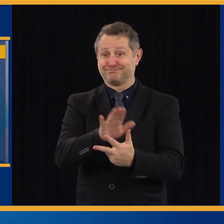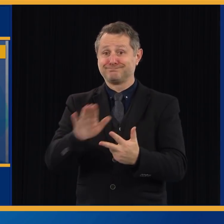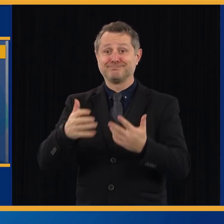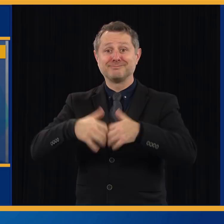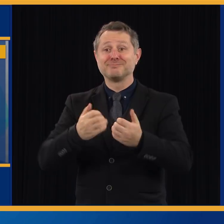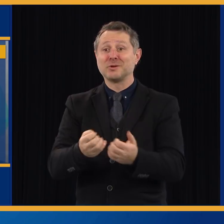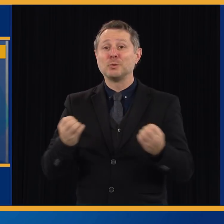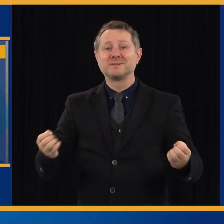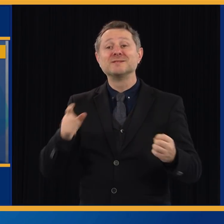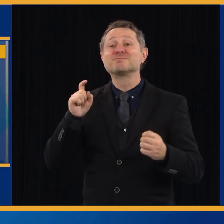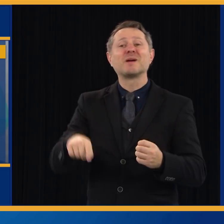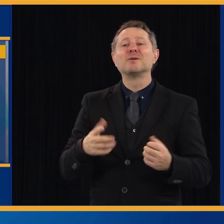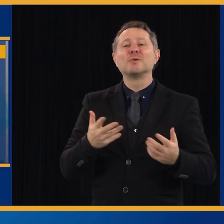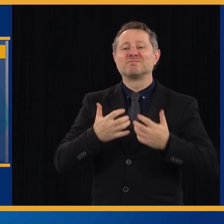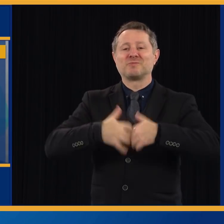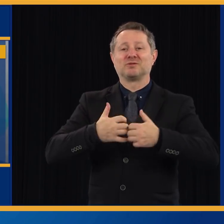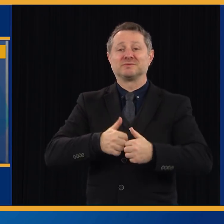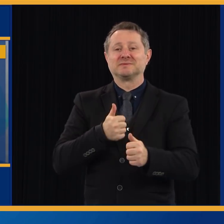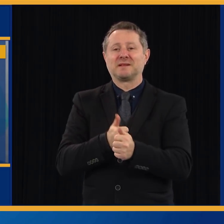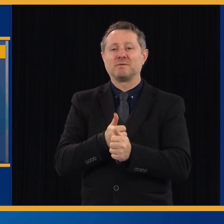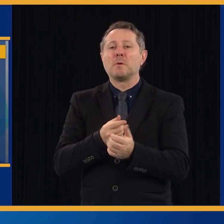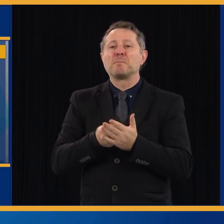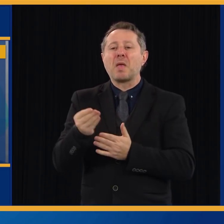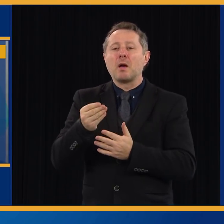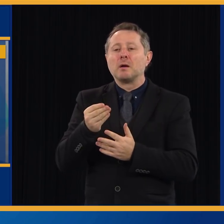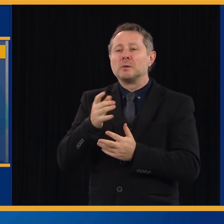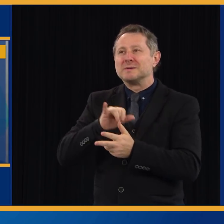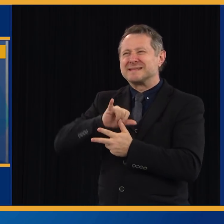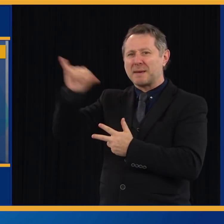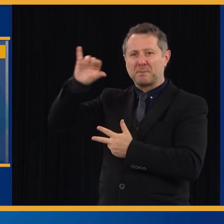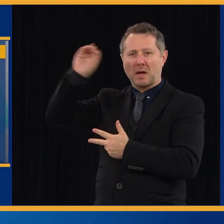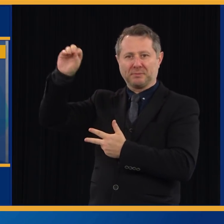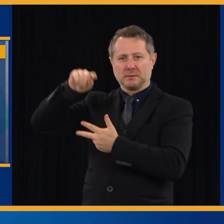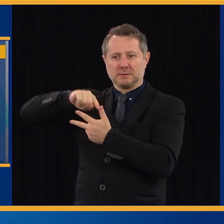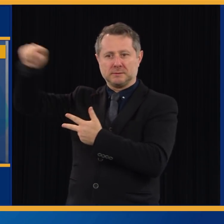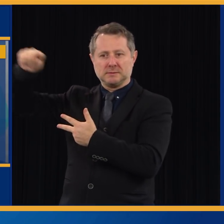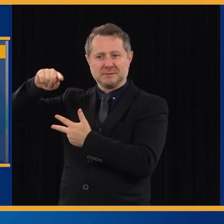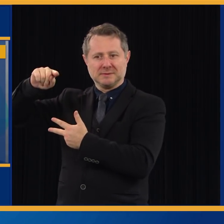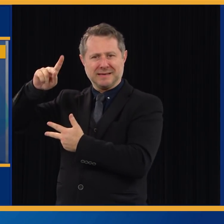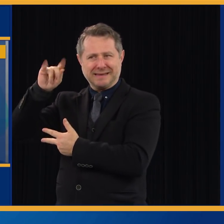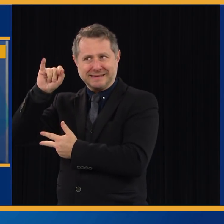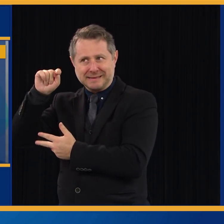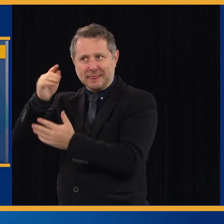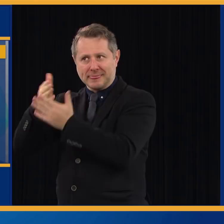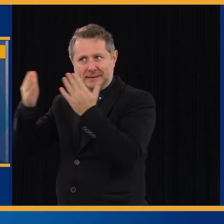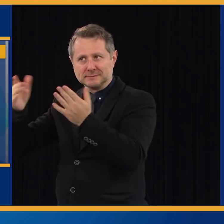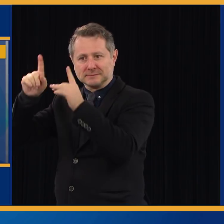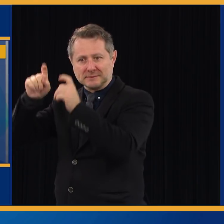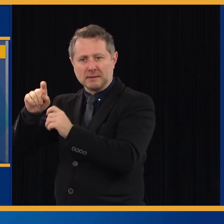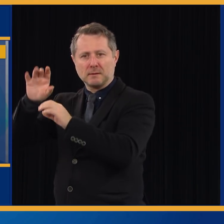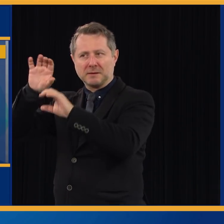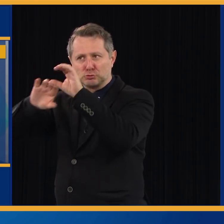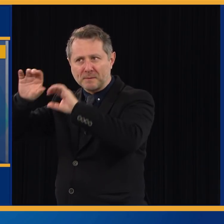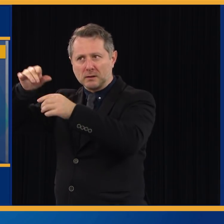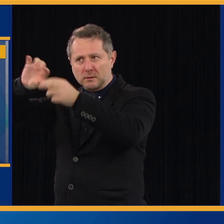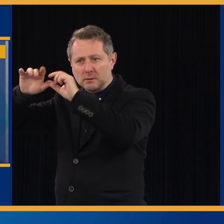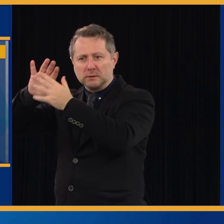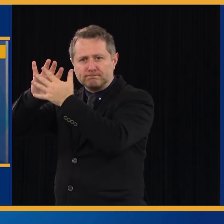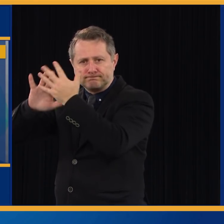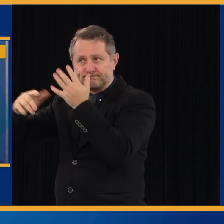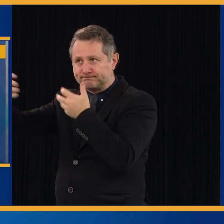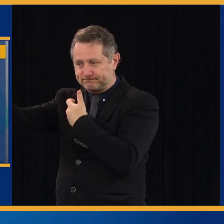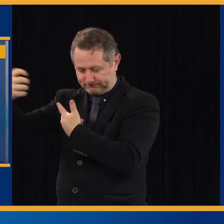that manufacturer to get a test kit and reagent that works for that manufacturer's